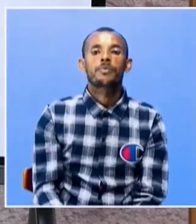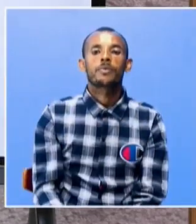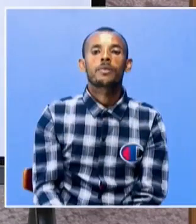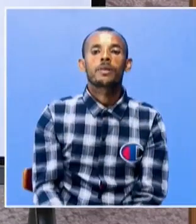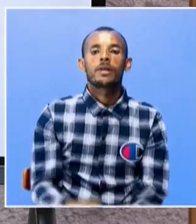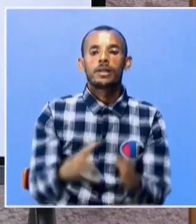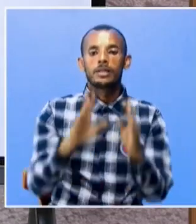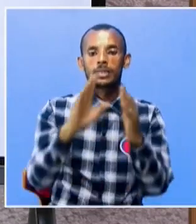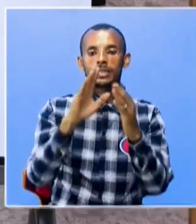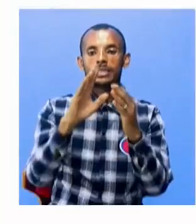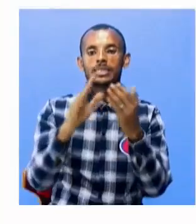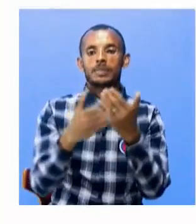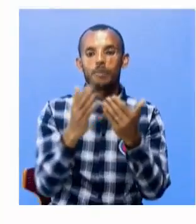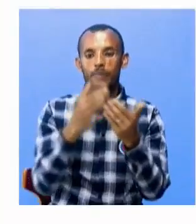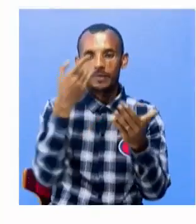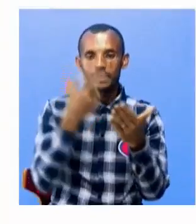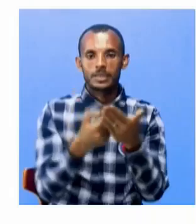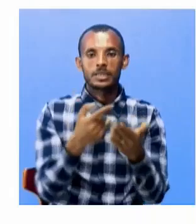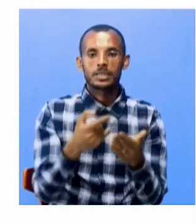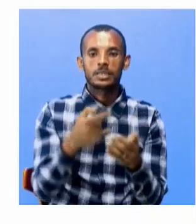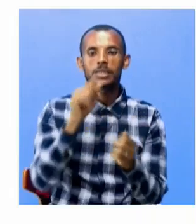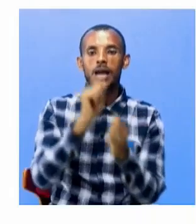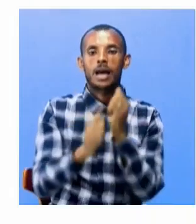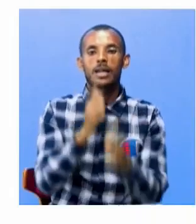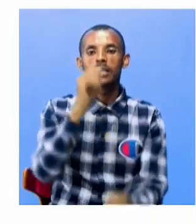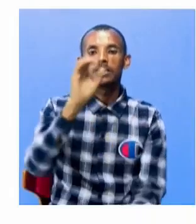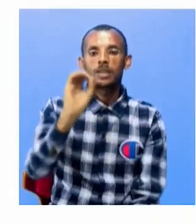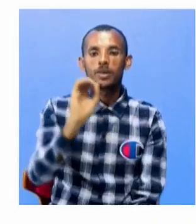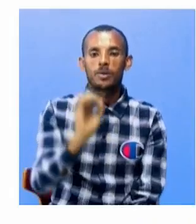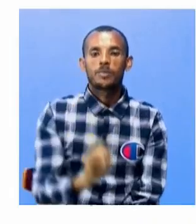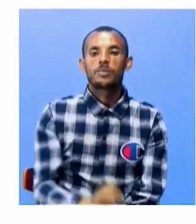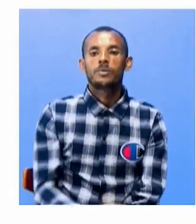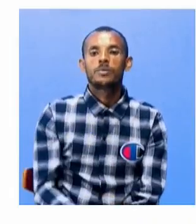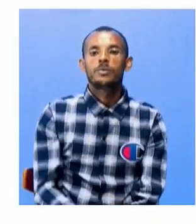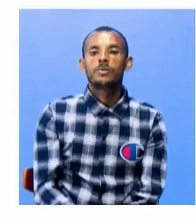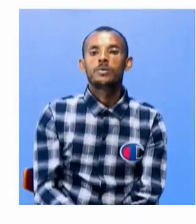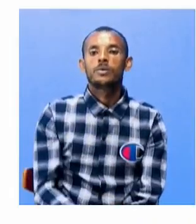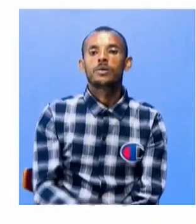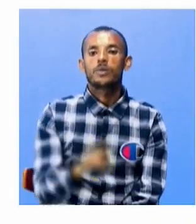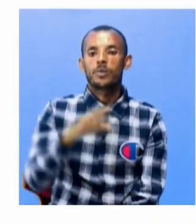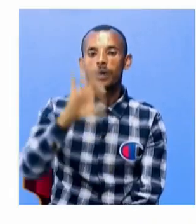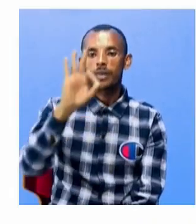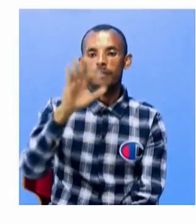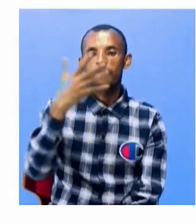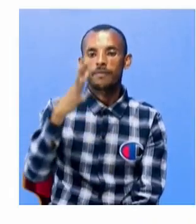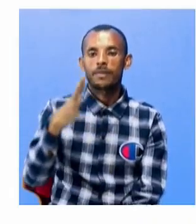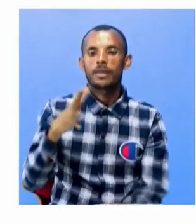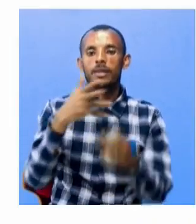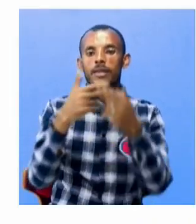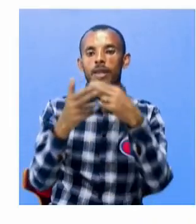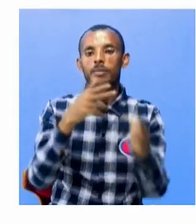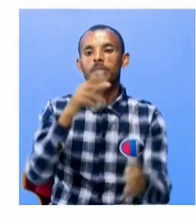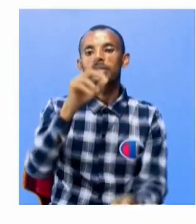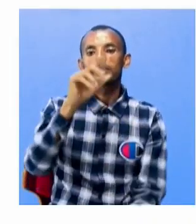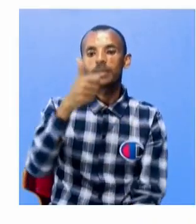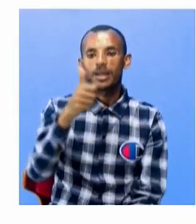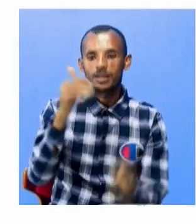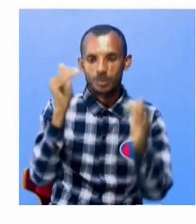let's simplify this to, I can cancel 0. So you have 15 times 10